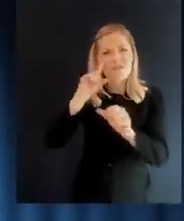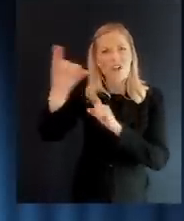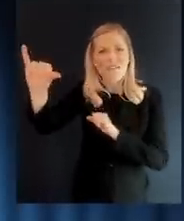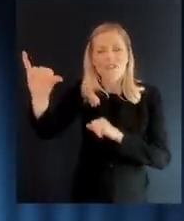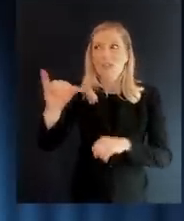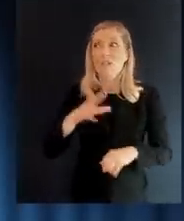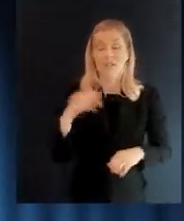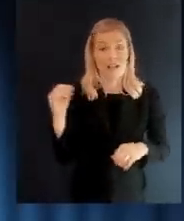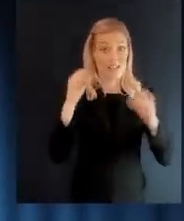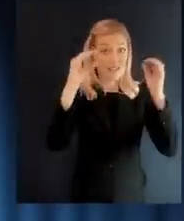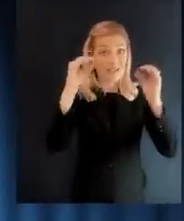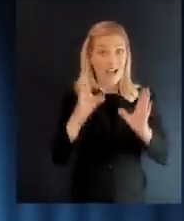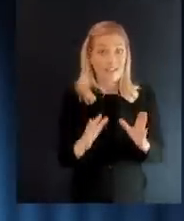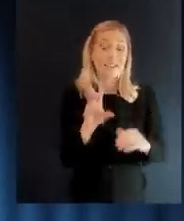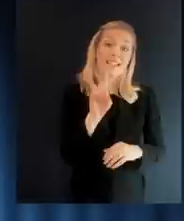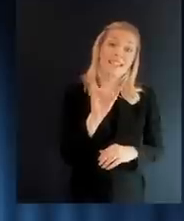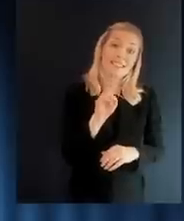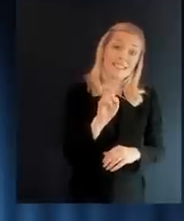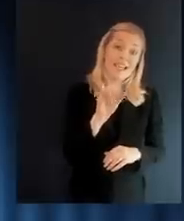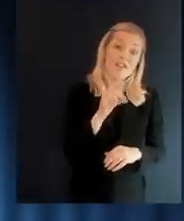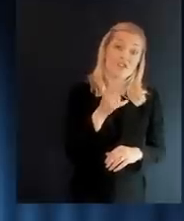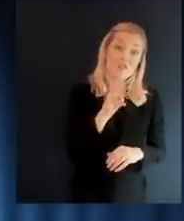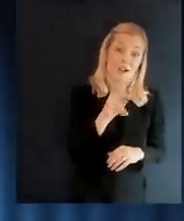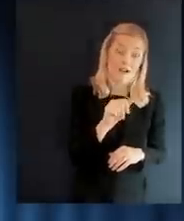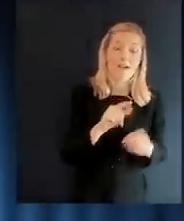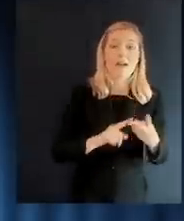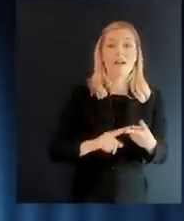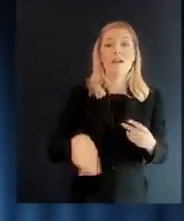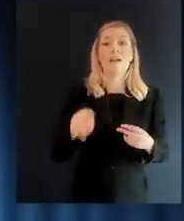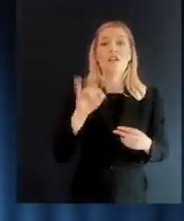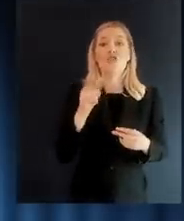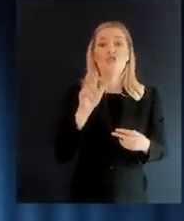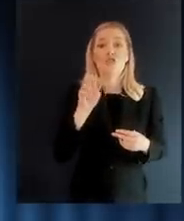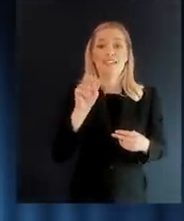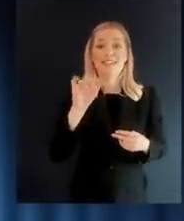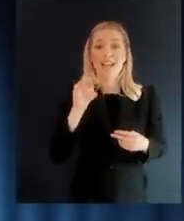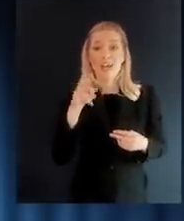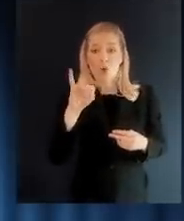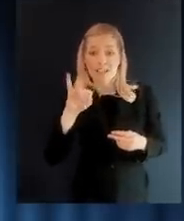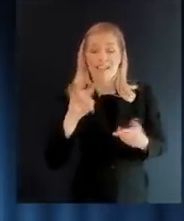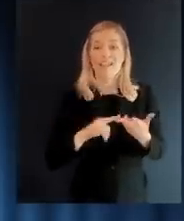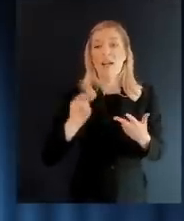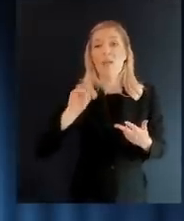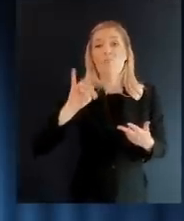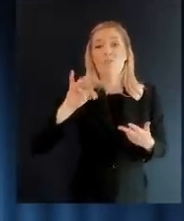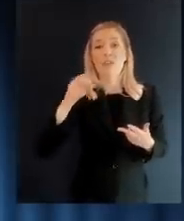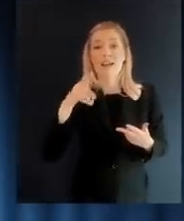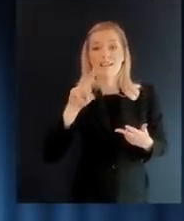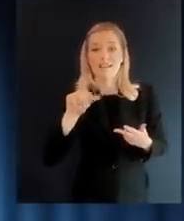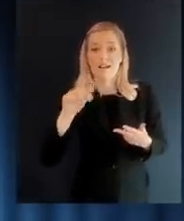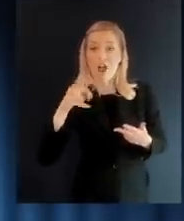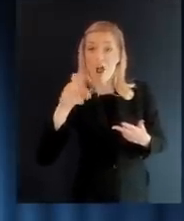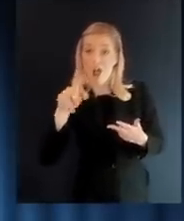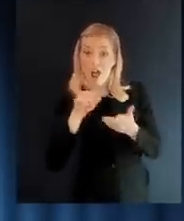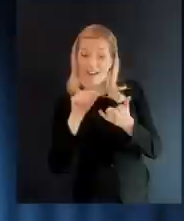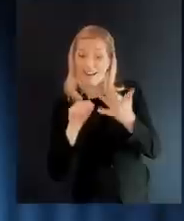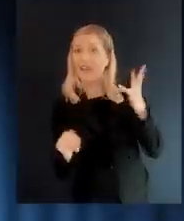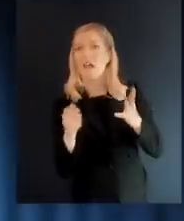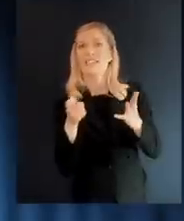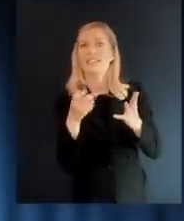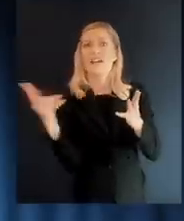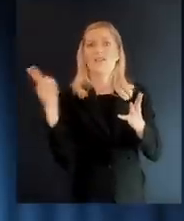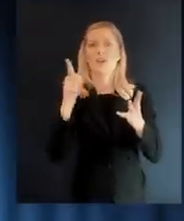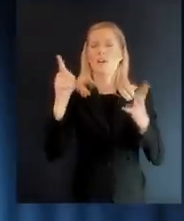faculty, Dave Soraka, Archie Paulson, Miranda Hawk, and Justin Aoki, just to name a few of the many wonderful professors teaching at this